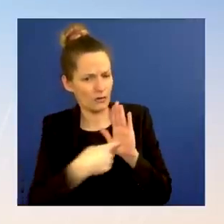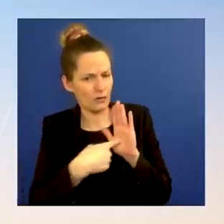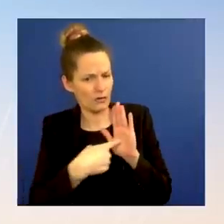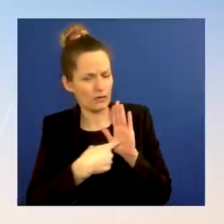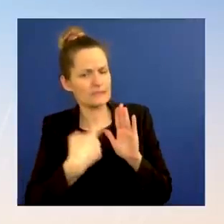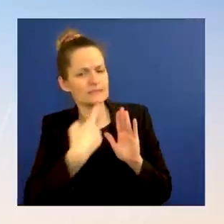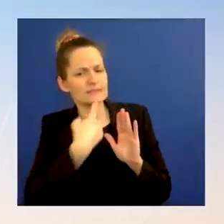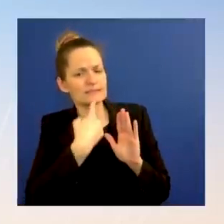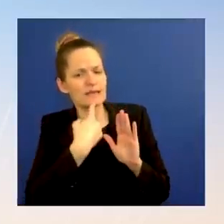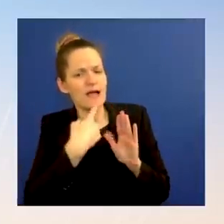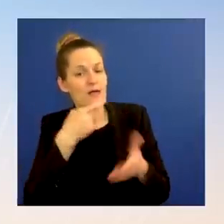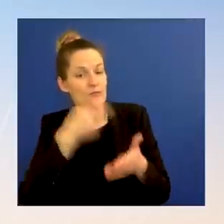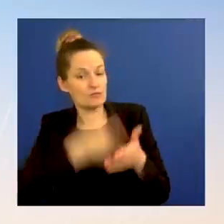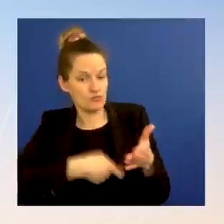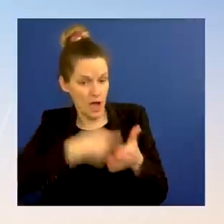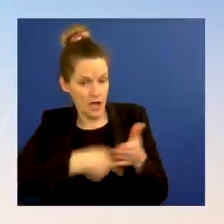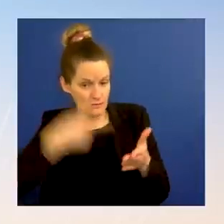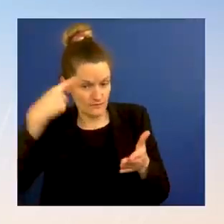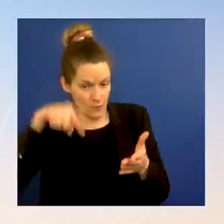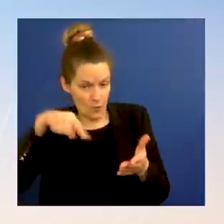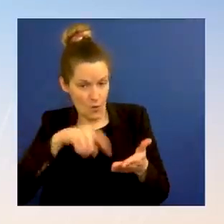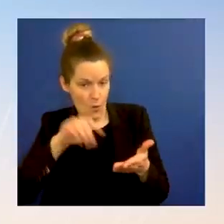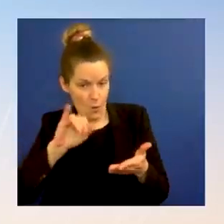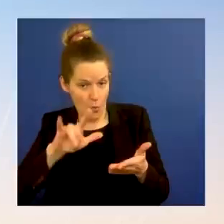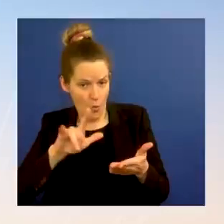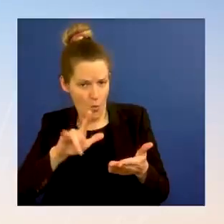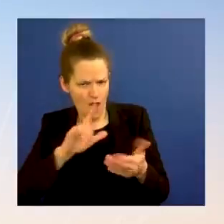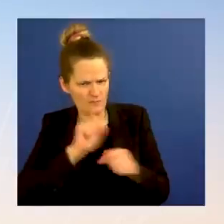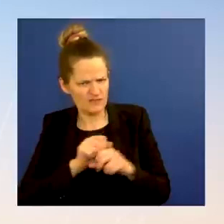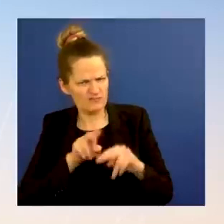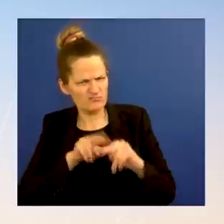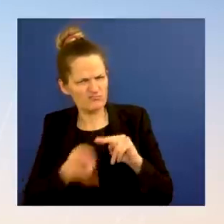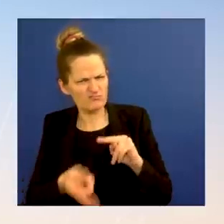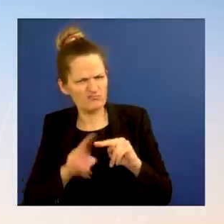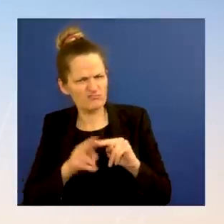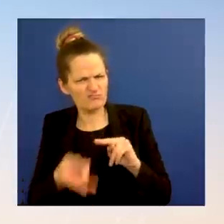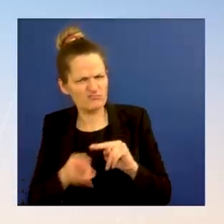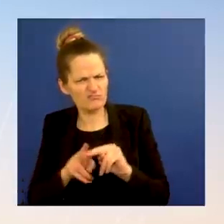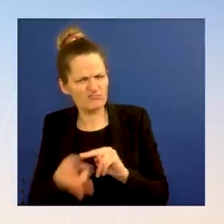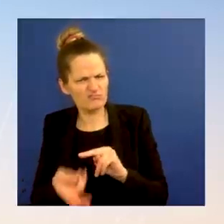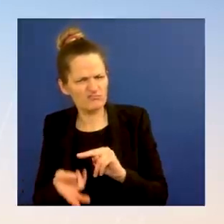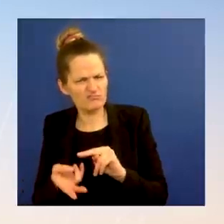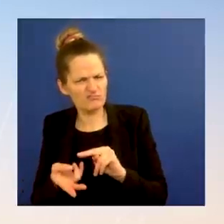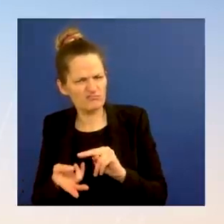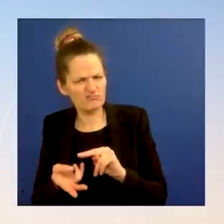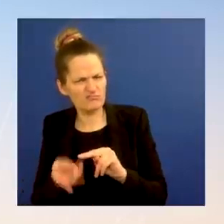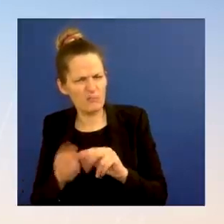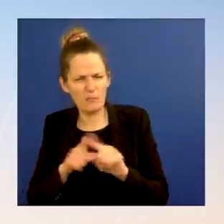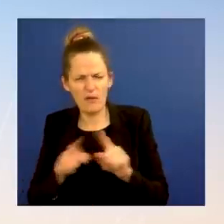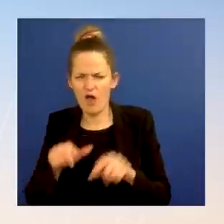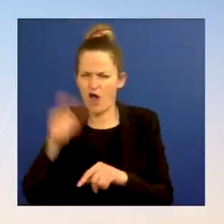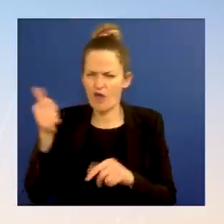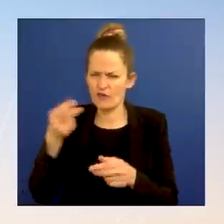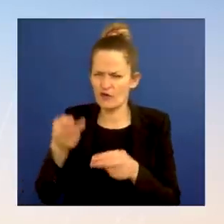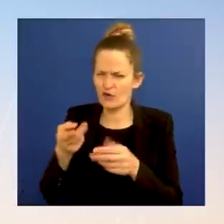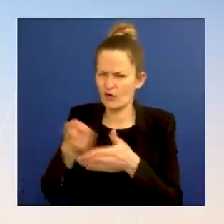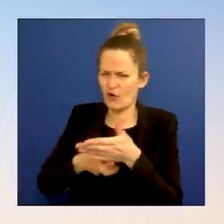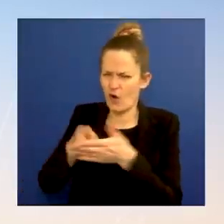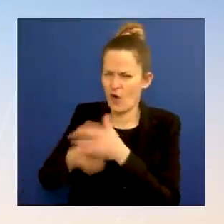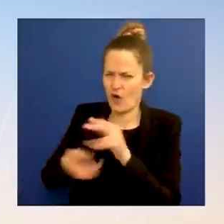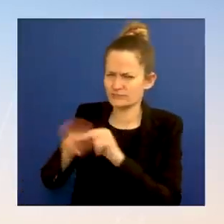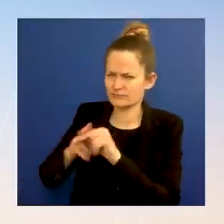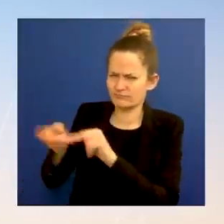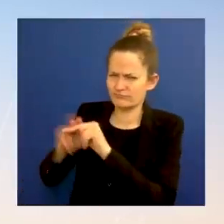has increased. And I wonder how much of this idea might already be sort of baked in, how much of the pricing might already be baked